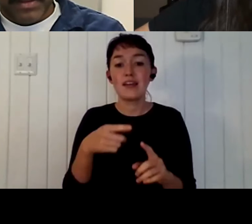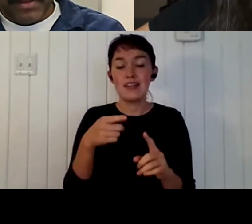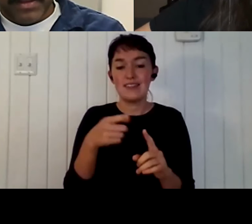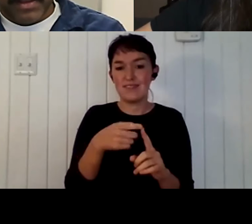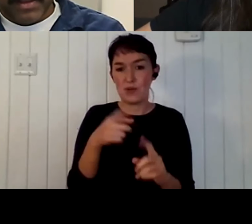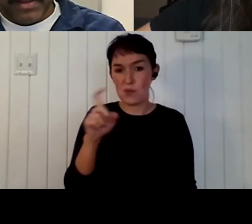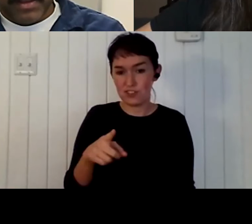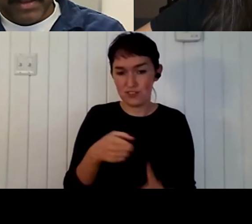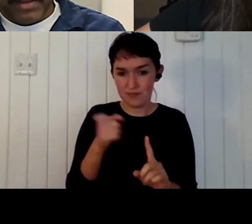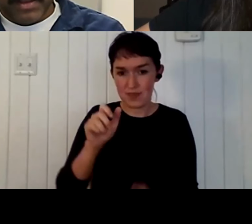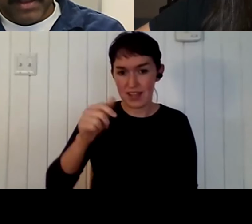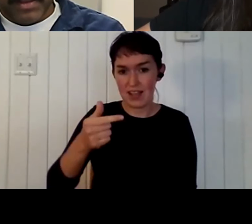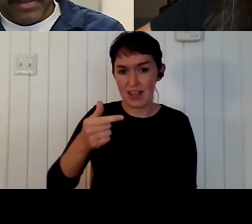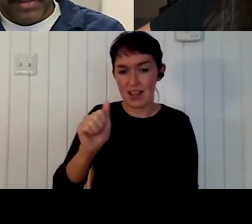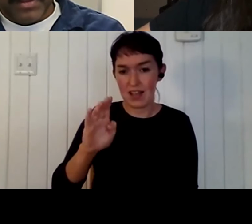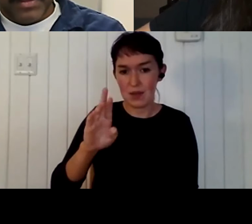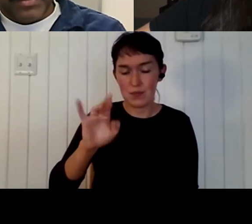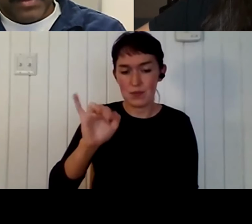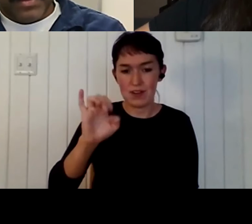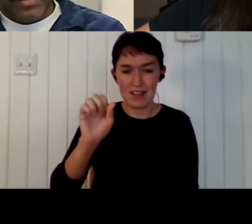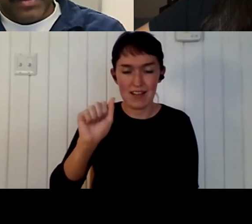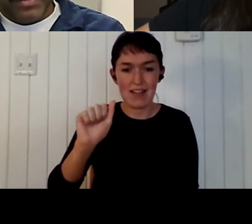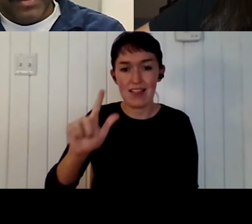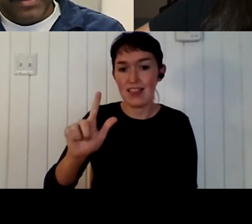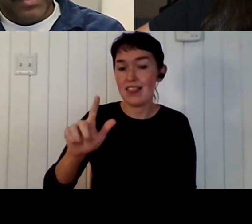mental health at the population level? Great question.